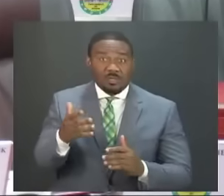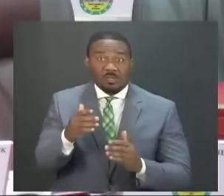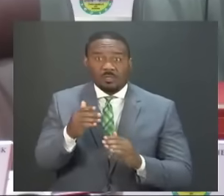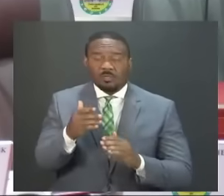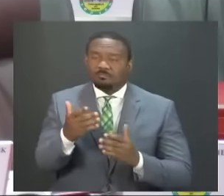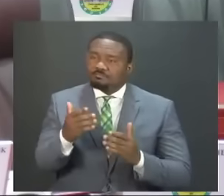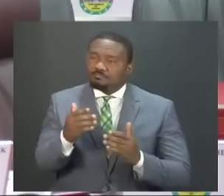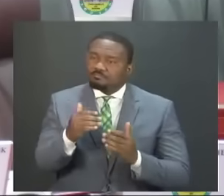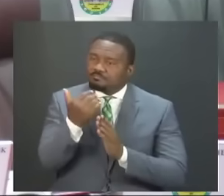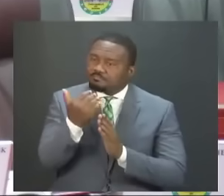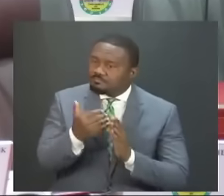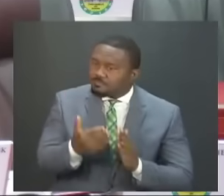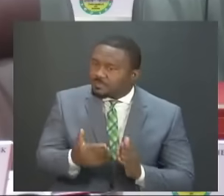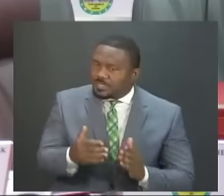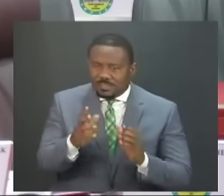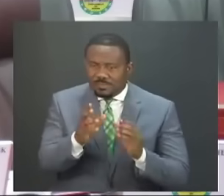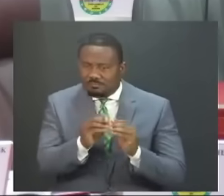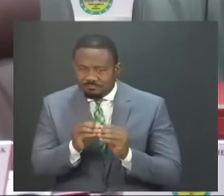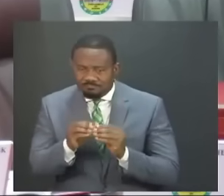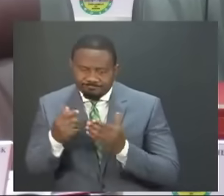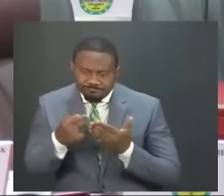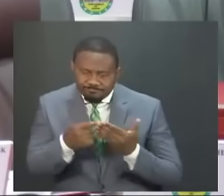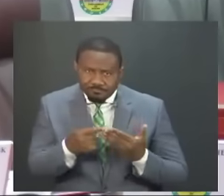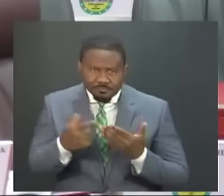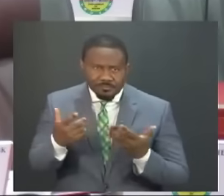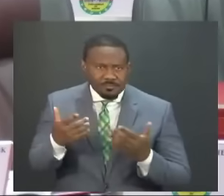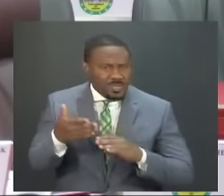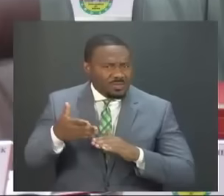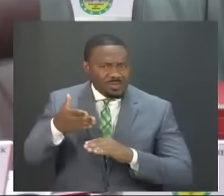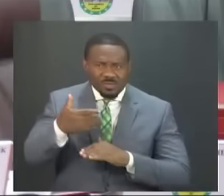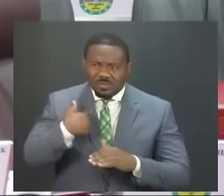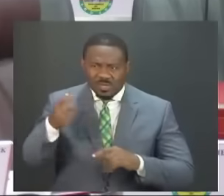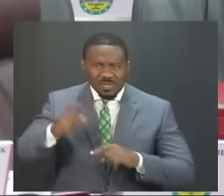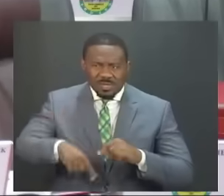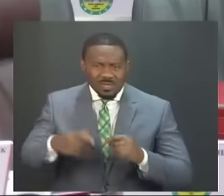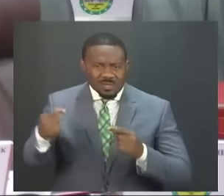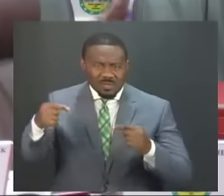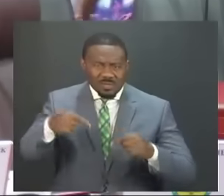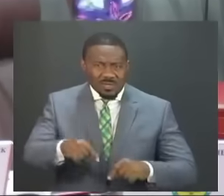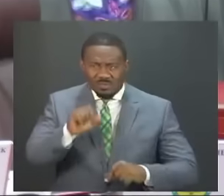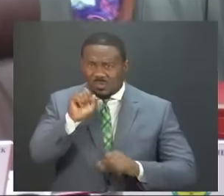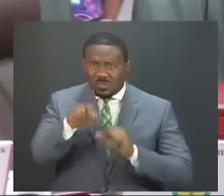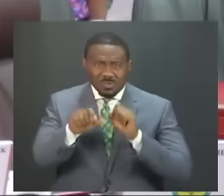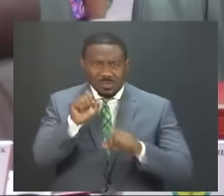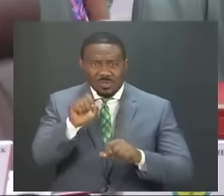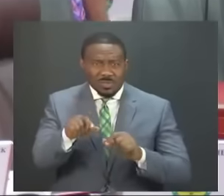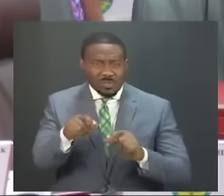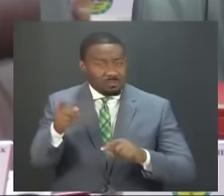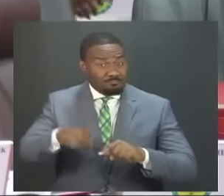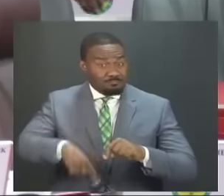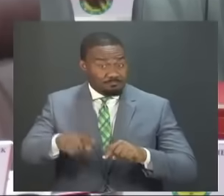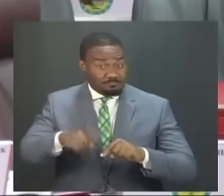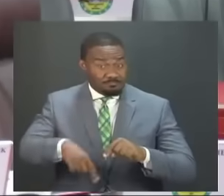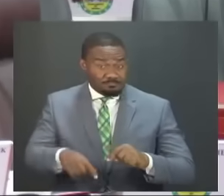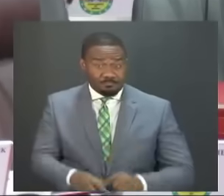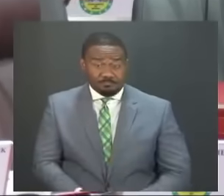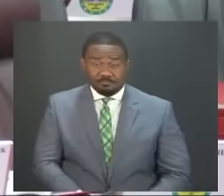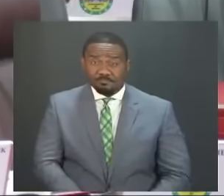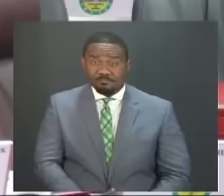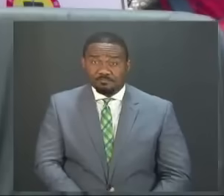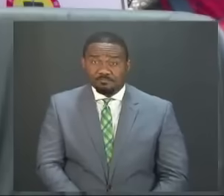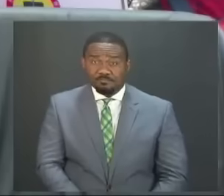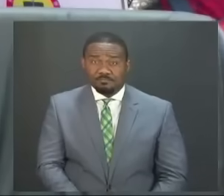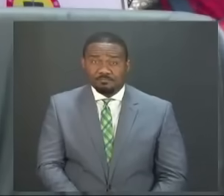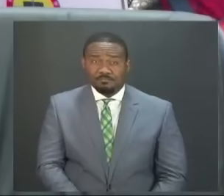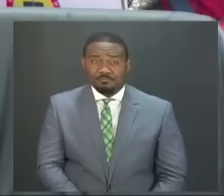estimate, and we cannot practically take questions. So my suggestion to the majority leader is that in the face of